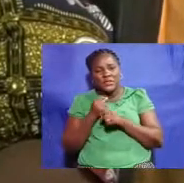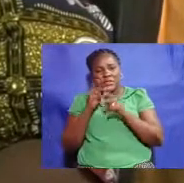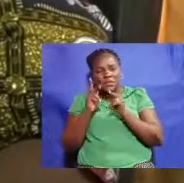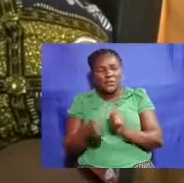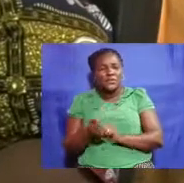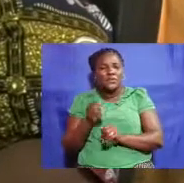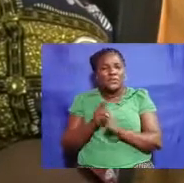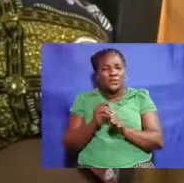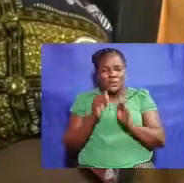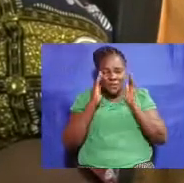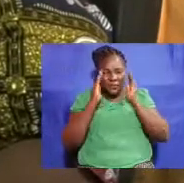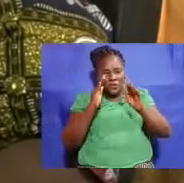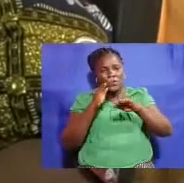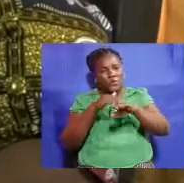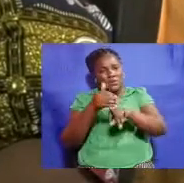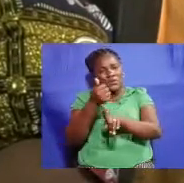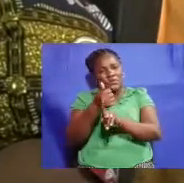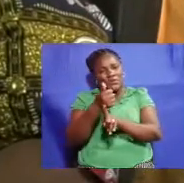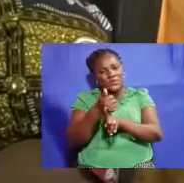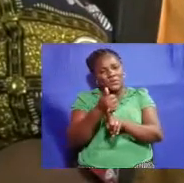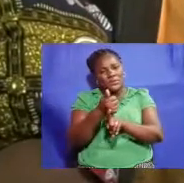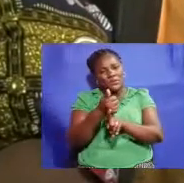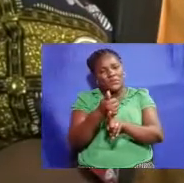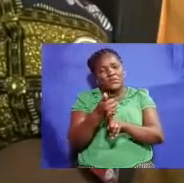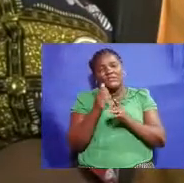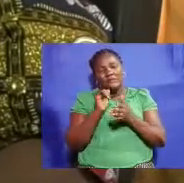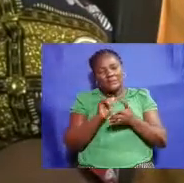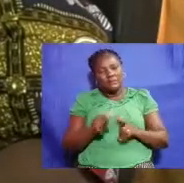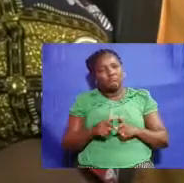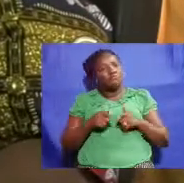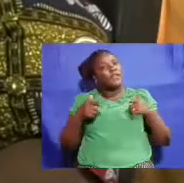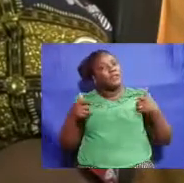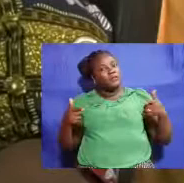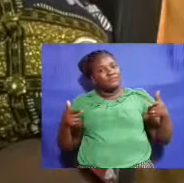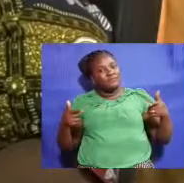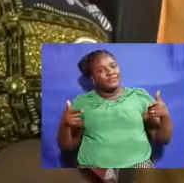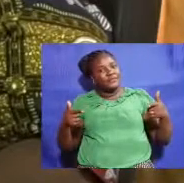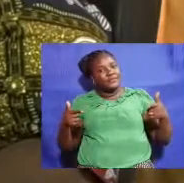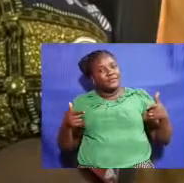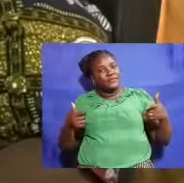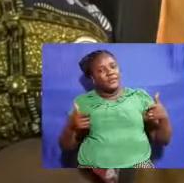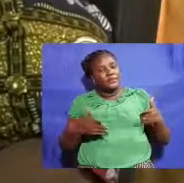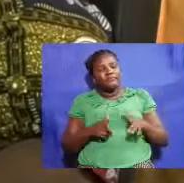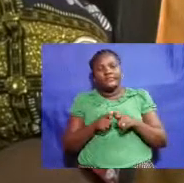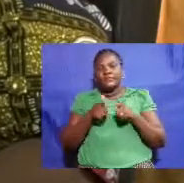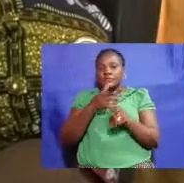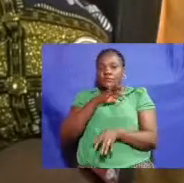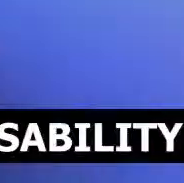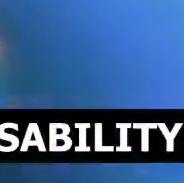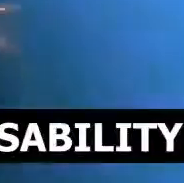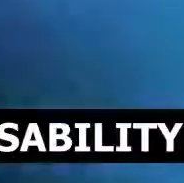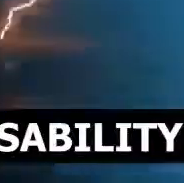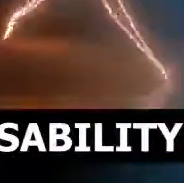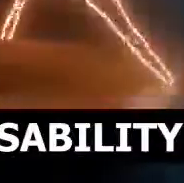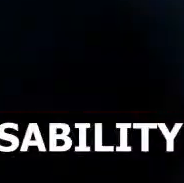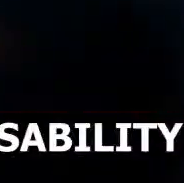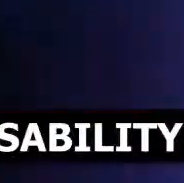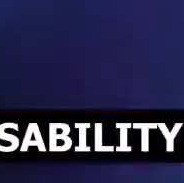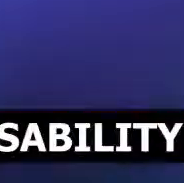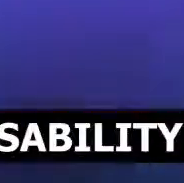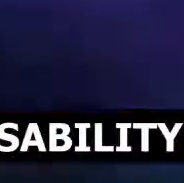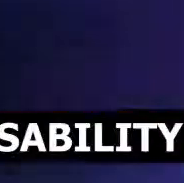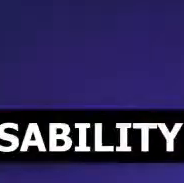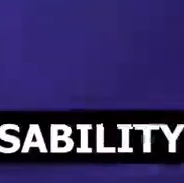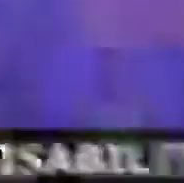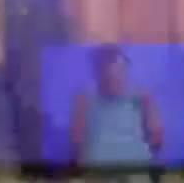And for me, I think that is a great impact and a great benefit to society. You know,